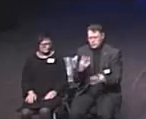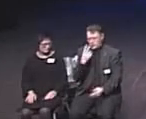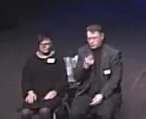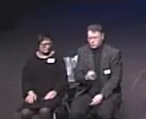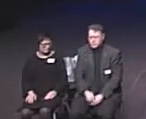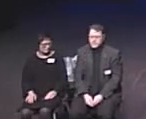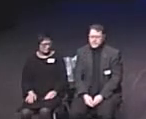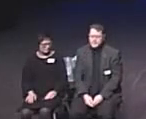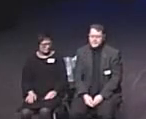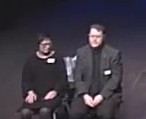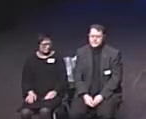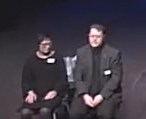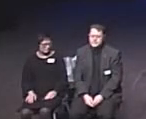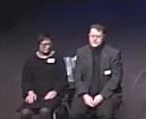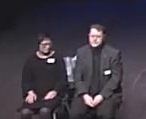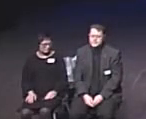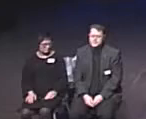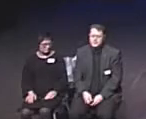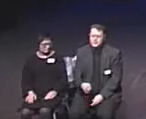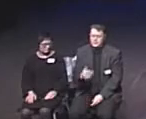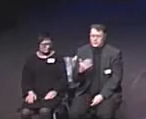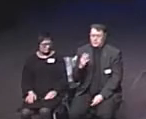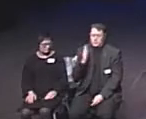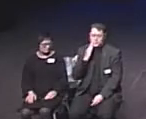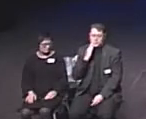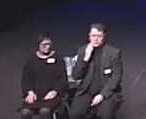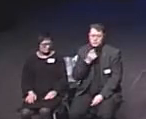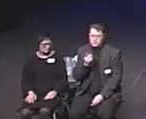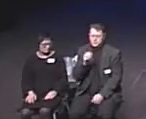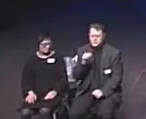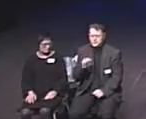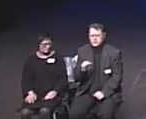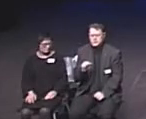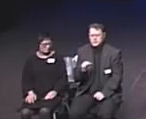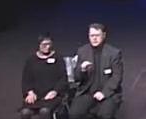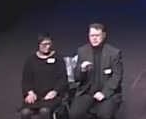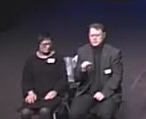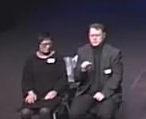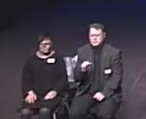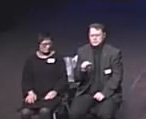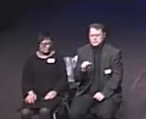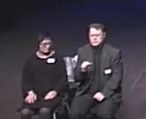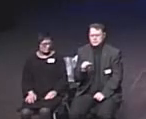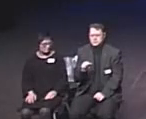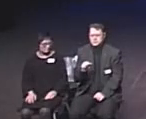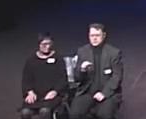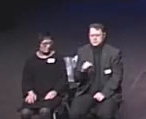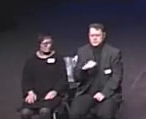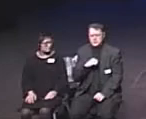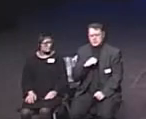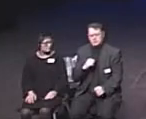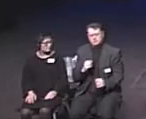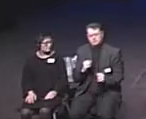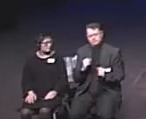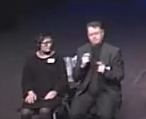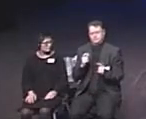This is one where I'm going to ask you now, and now you really have to steam up a little bit